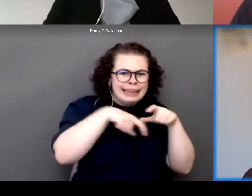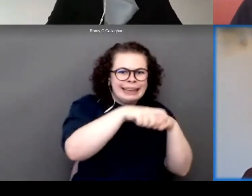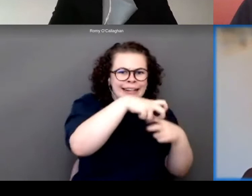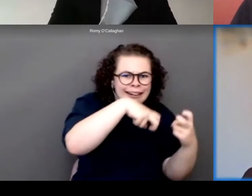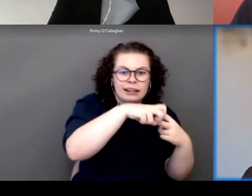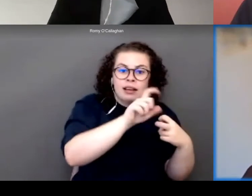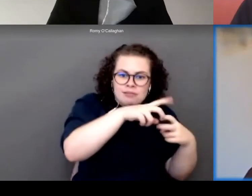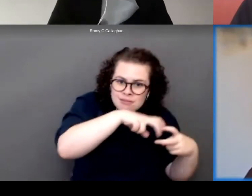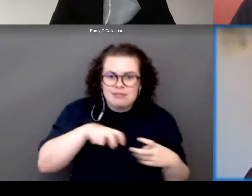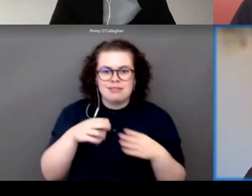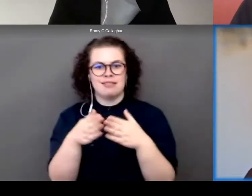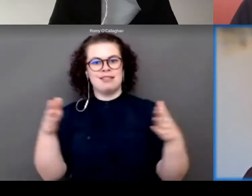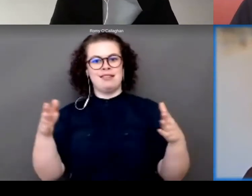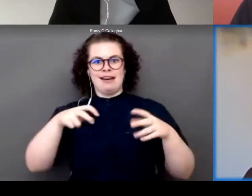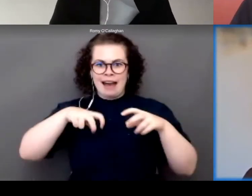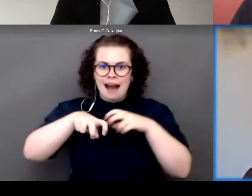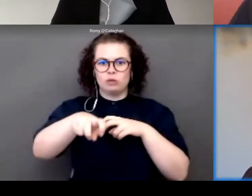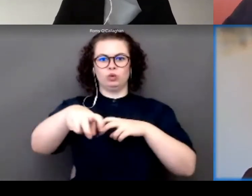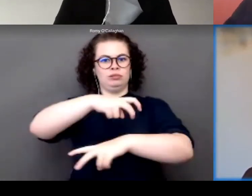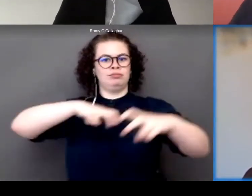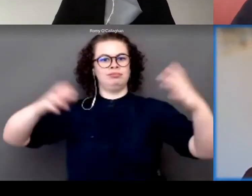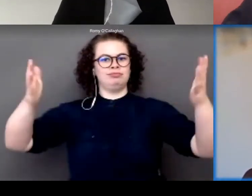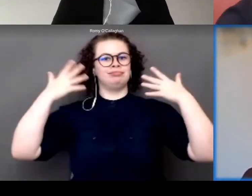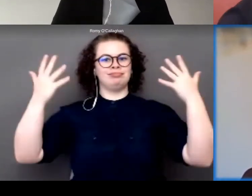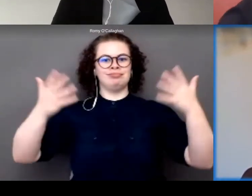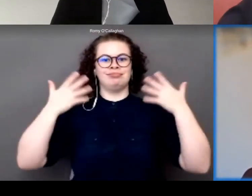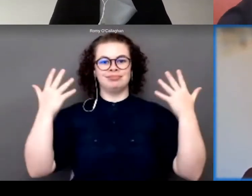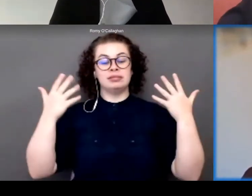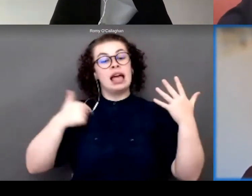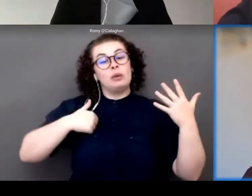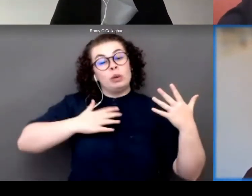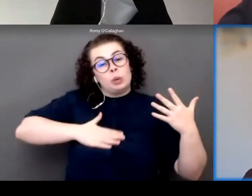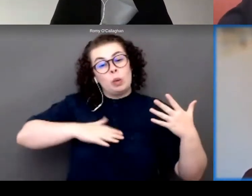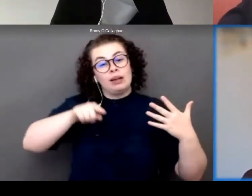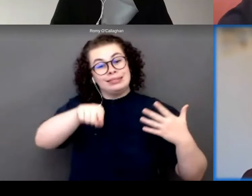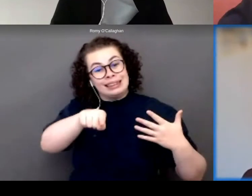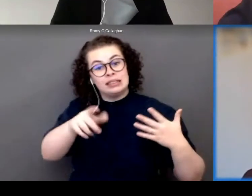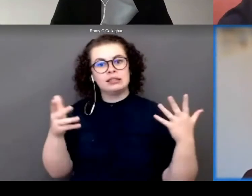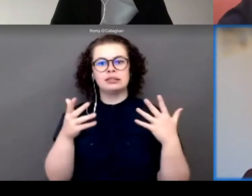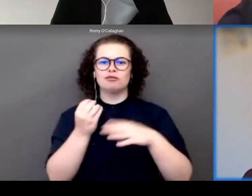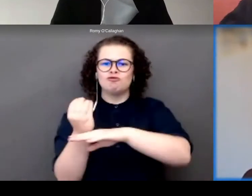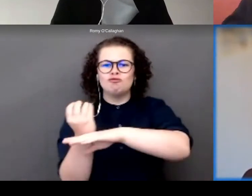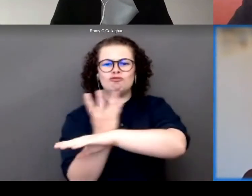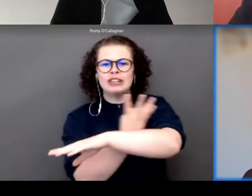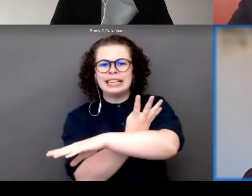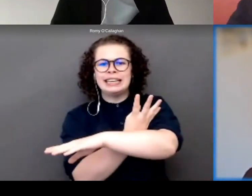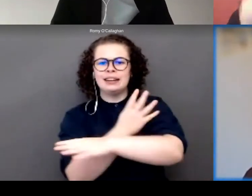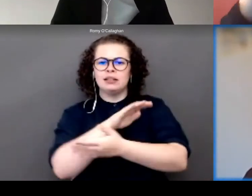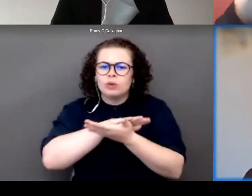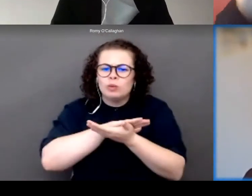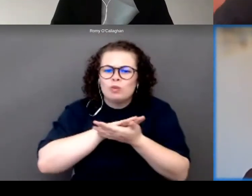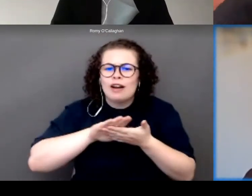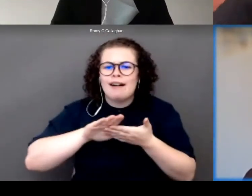a lack of green, quiet, and a safe place, especially for children